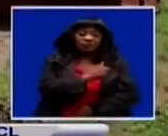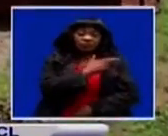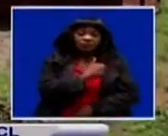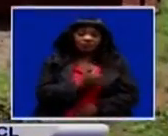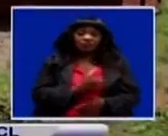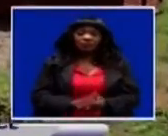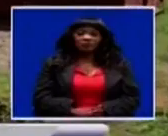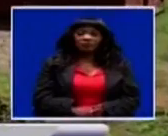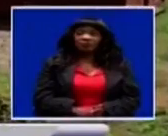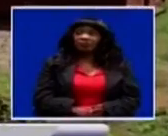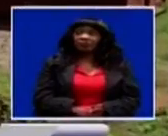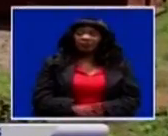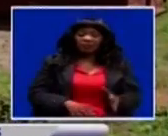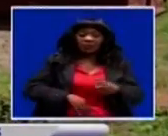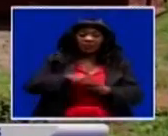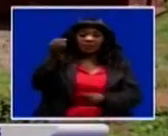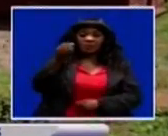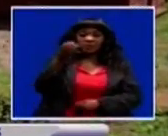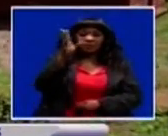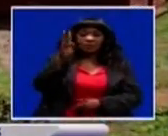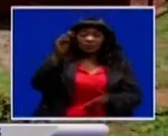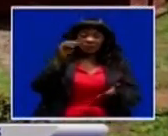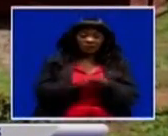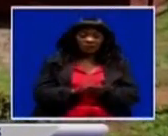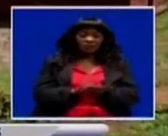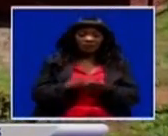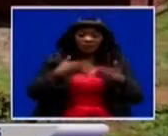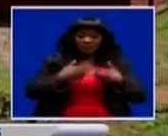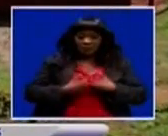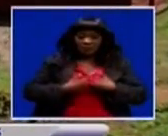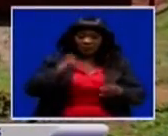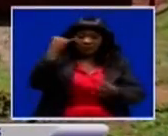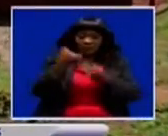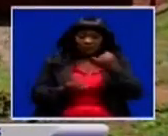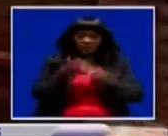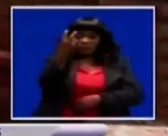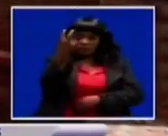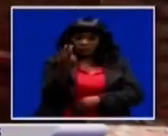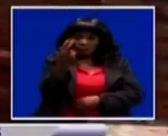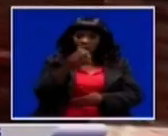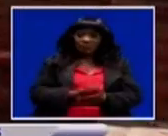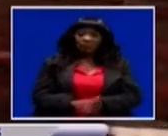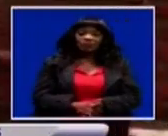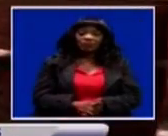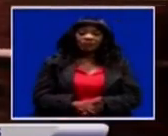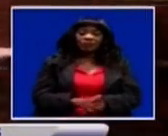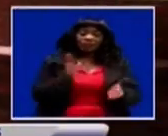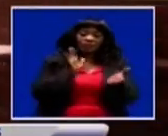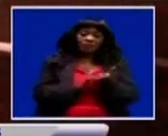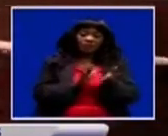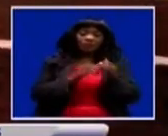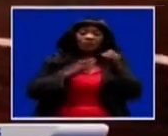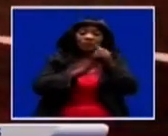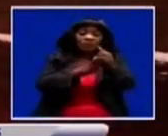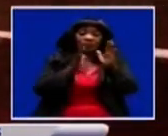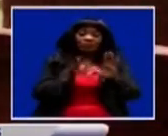started building out of 6 houses. So far they've completed 2. I want to commend them, especially the leadership